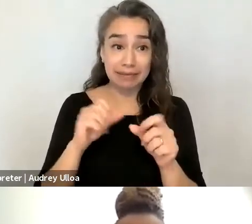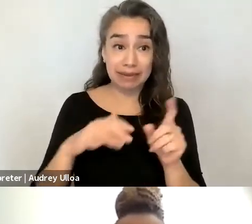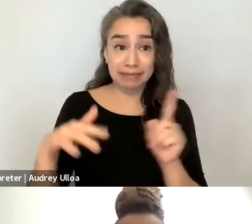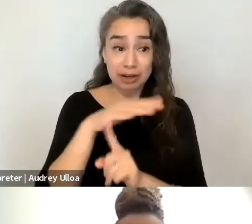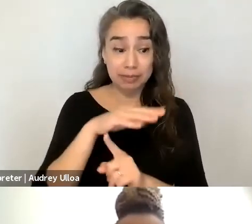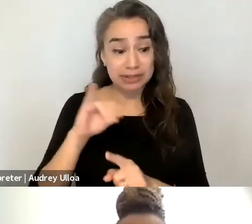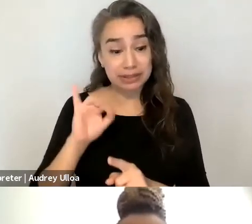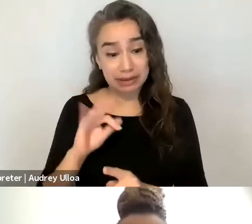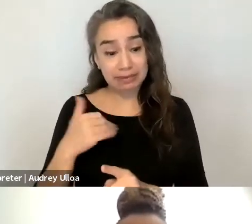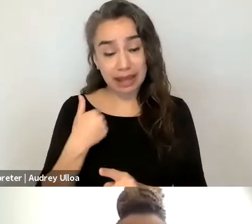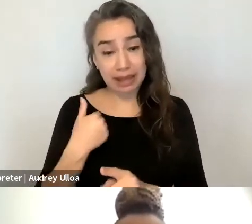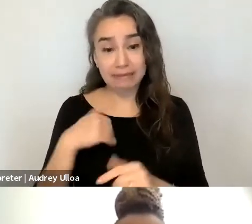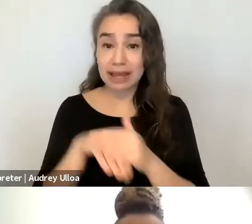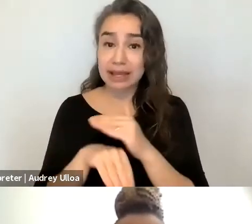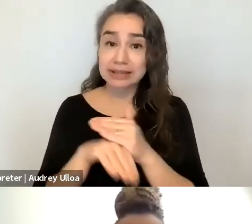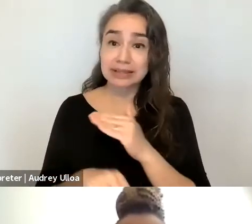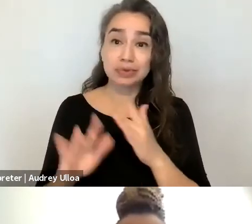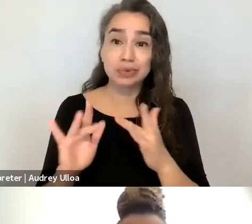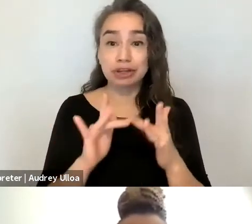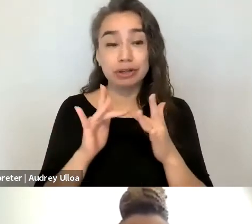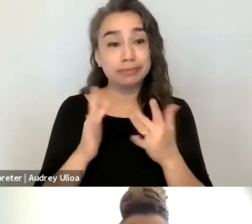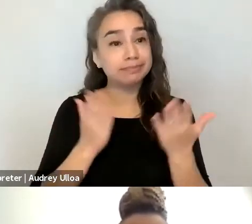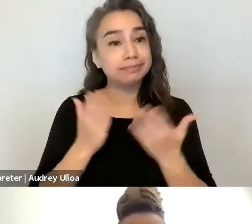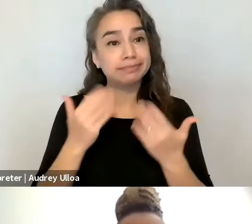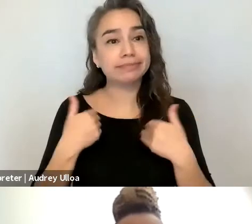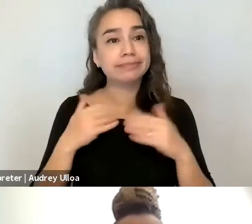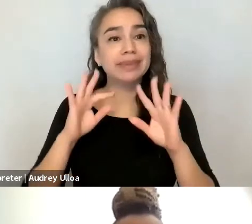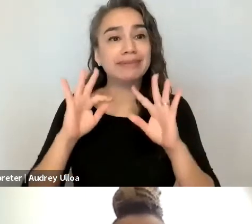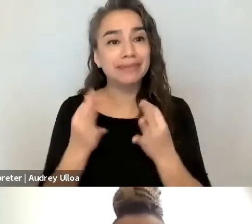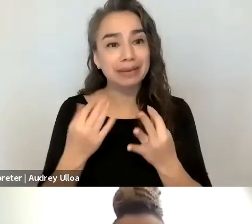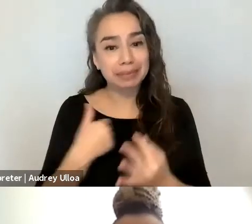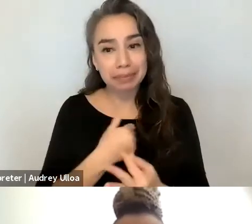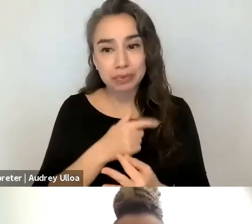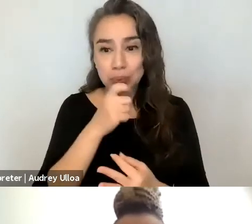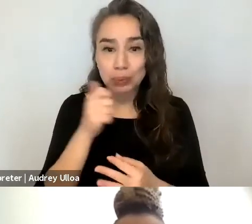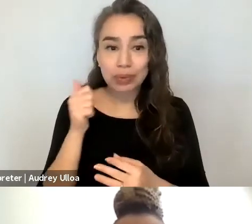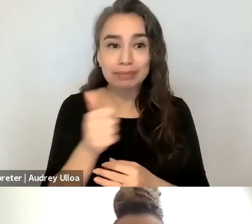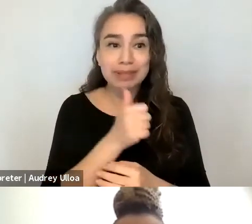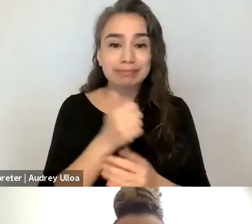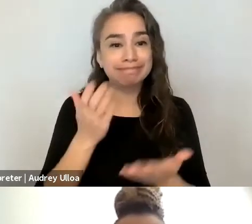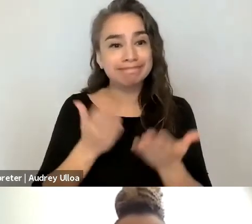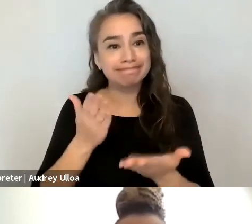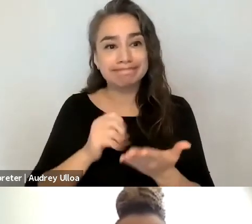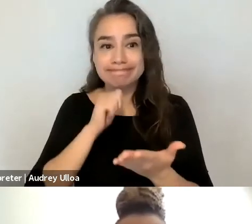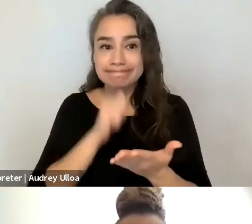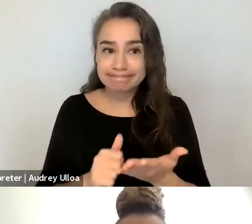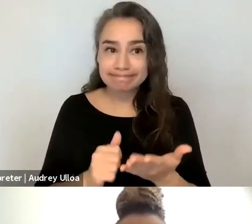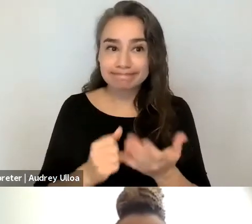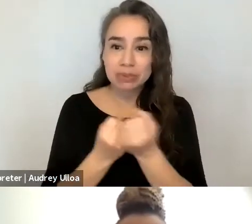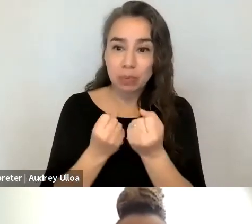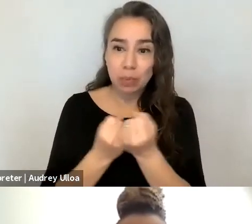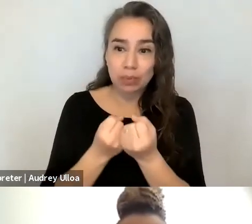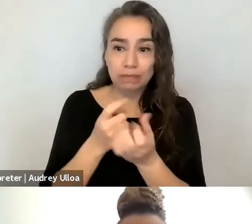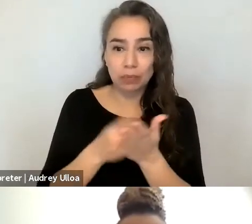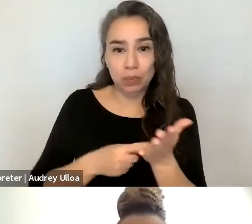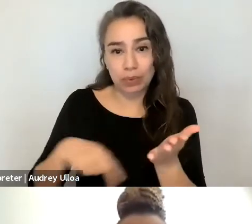access to internet. So they may have family members who aren't necessarily supportive of what they're learning.